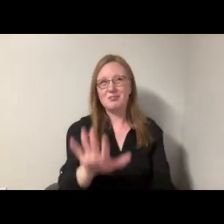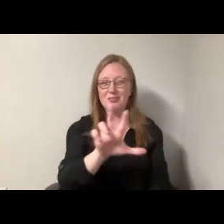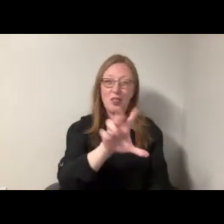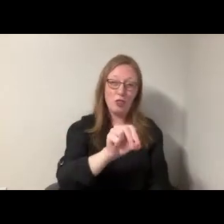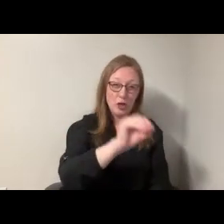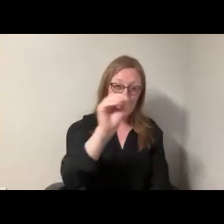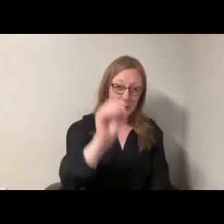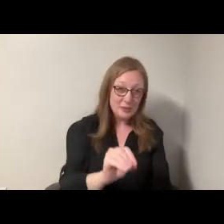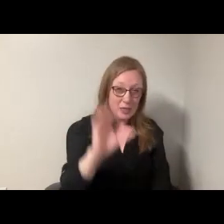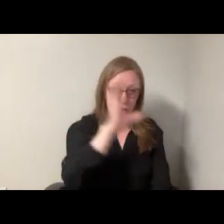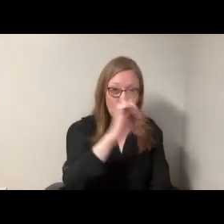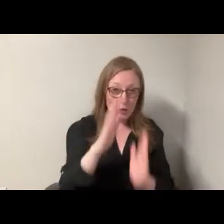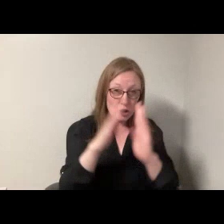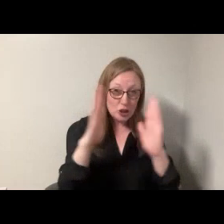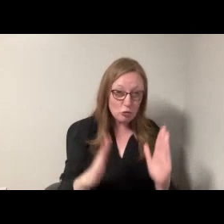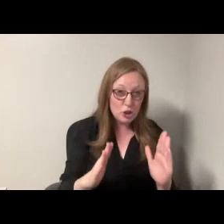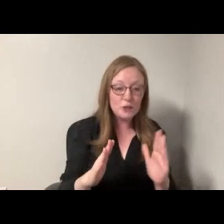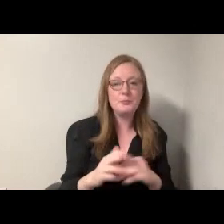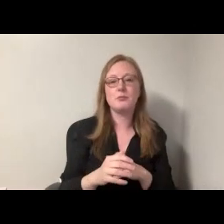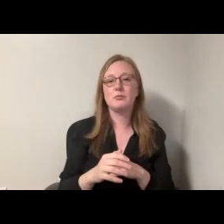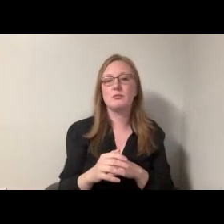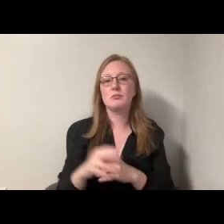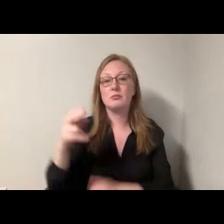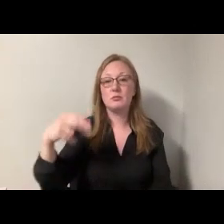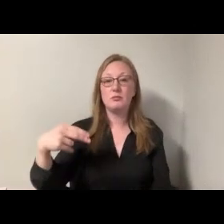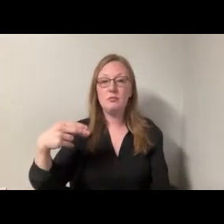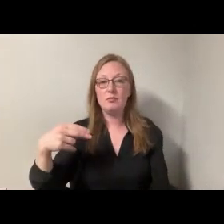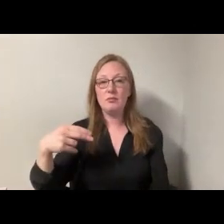30%, and say